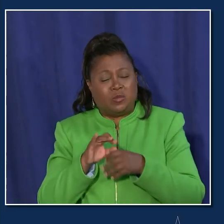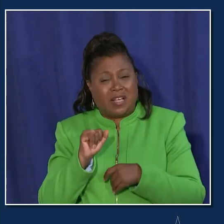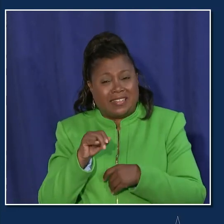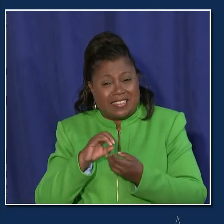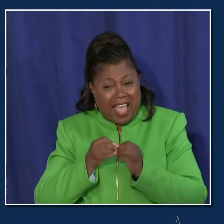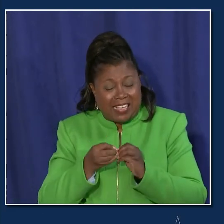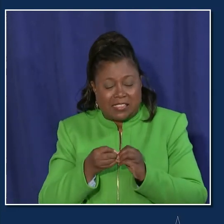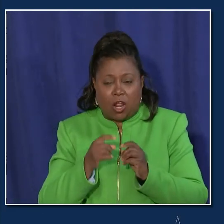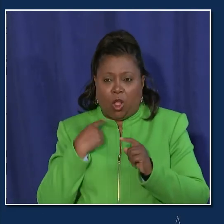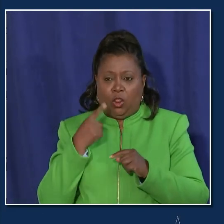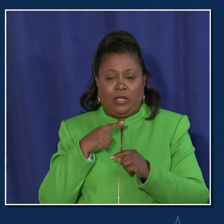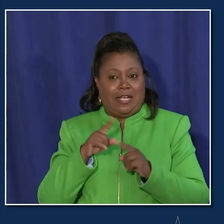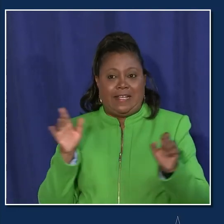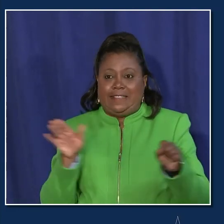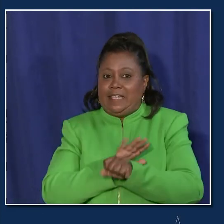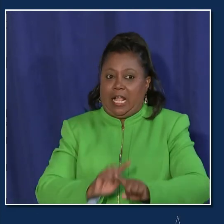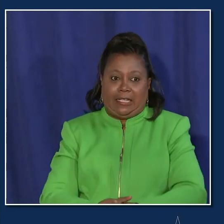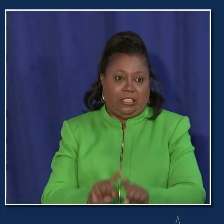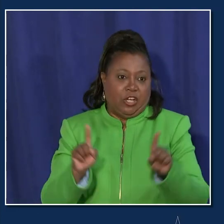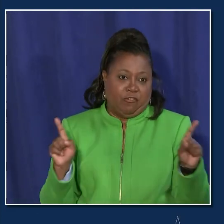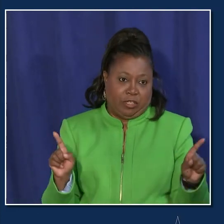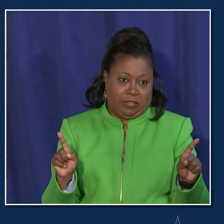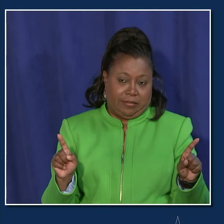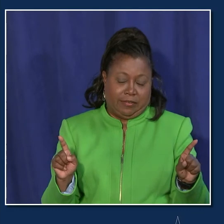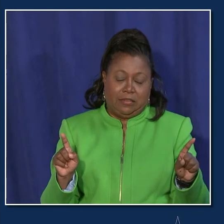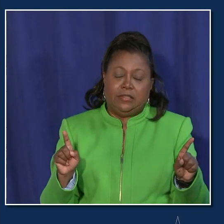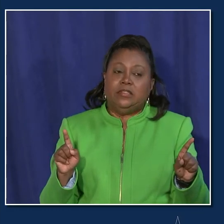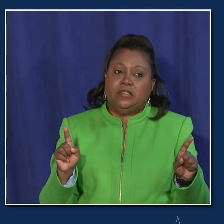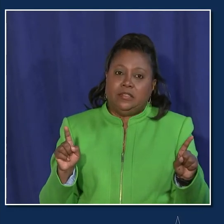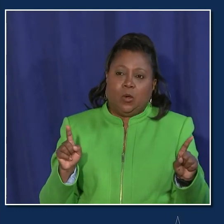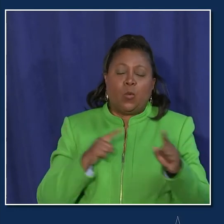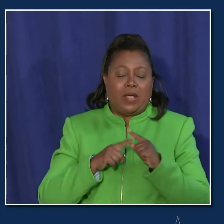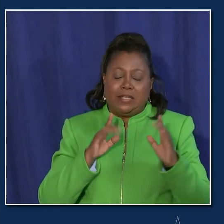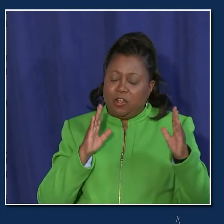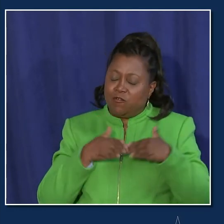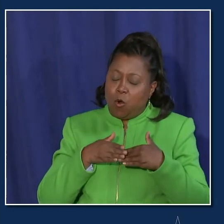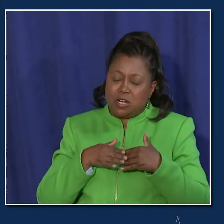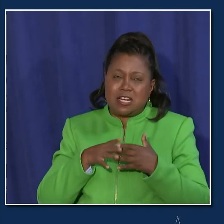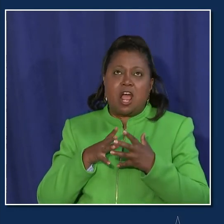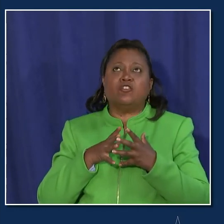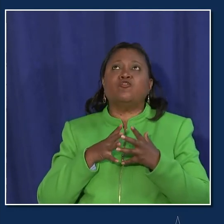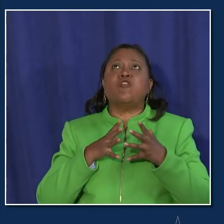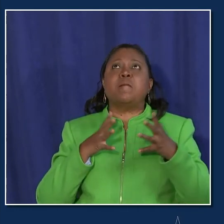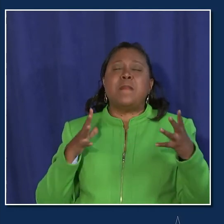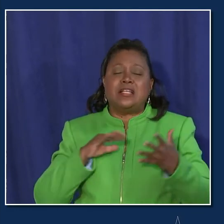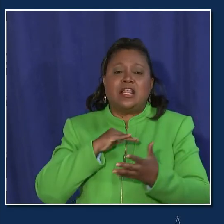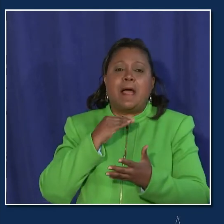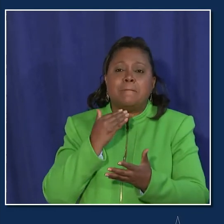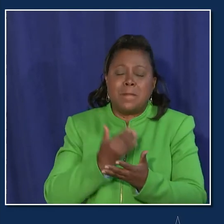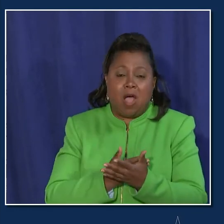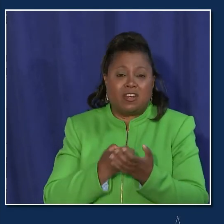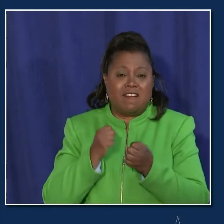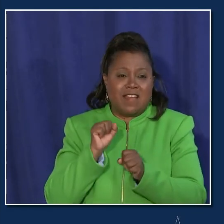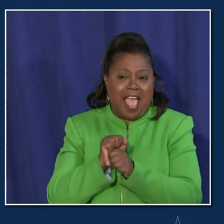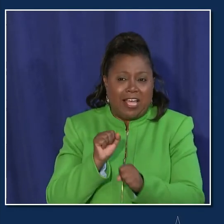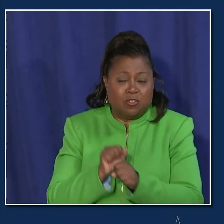cases, look entirely different. I mean, we devoted a tremendous amount of